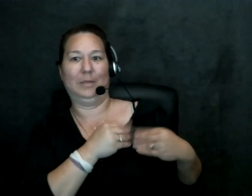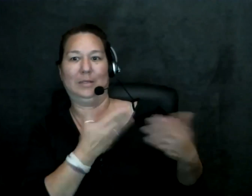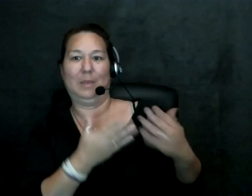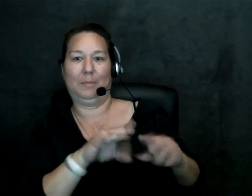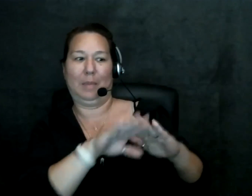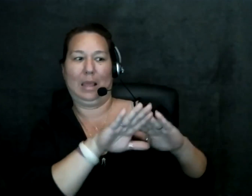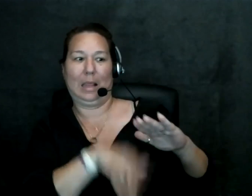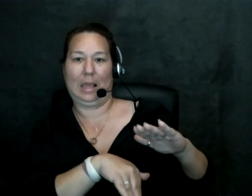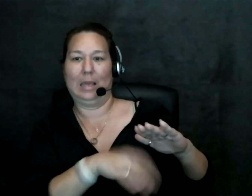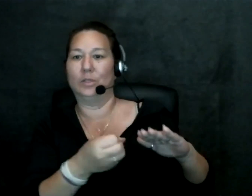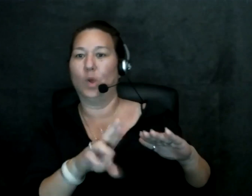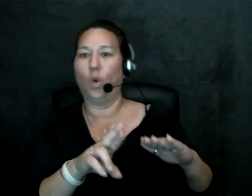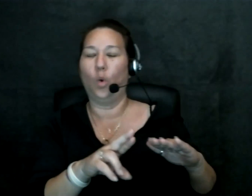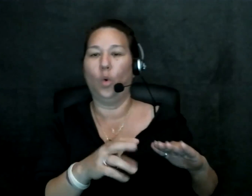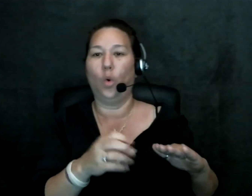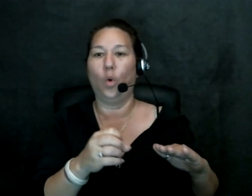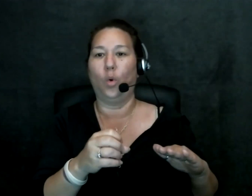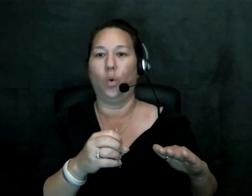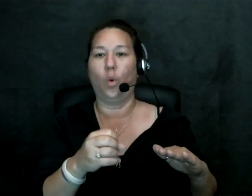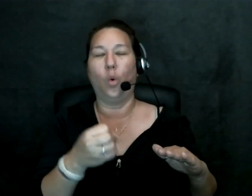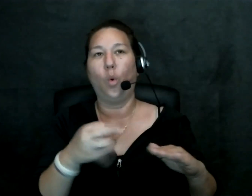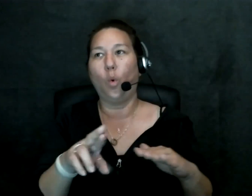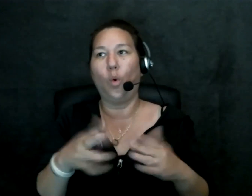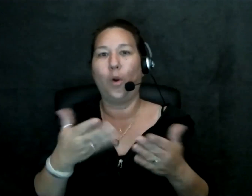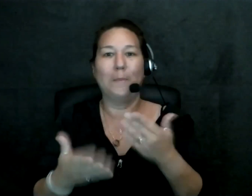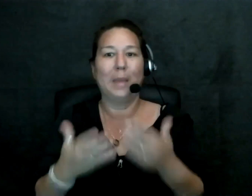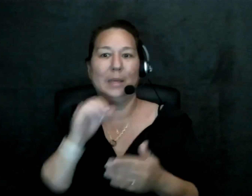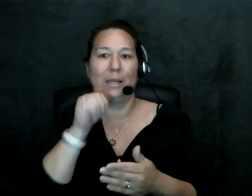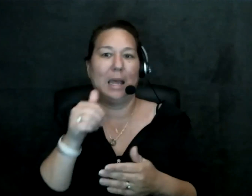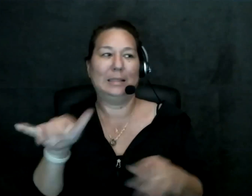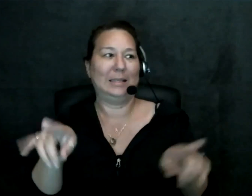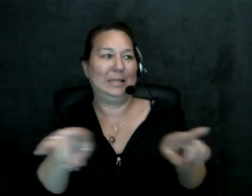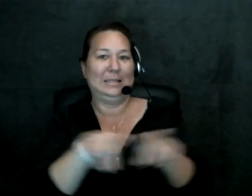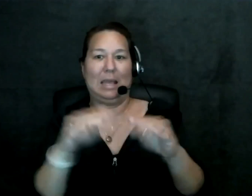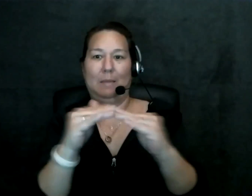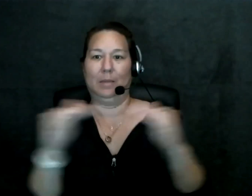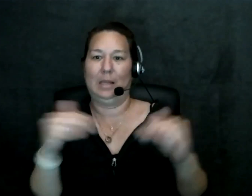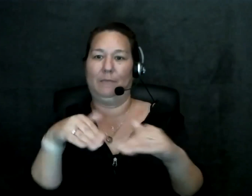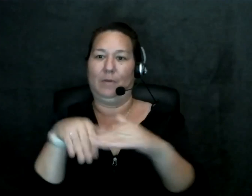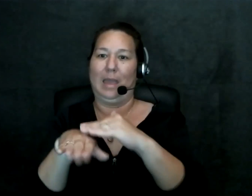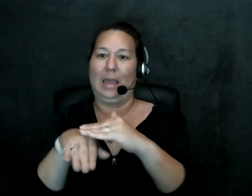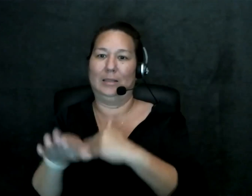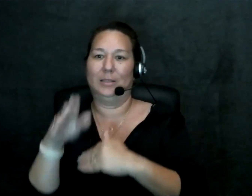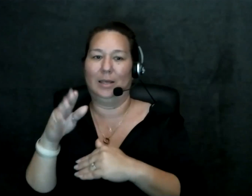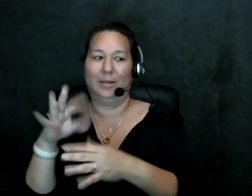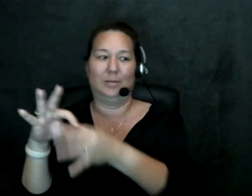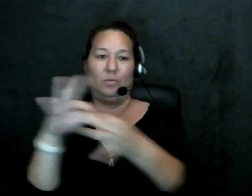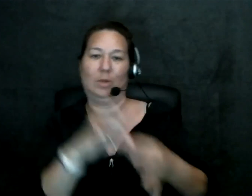or that there's not the same level of access to vaccine. So at this point,